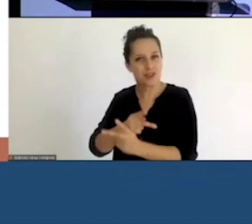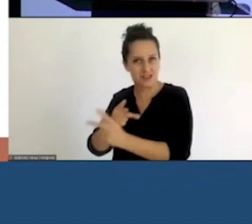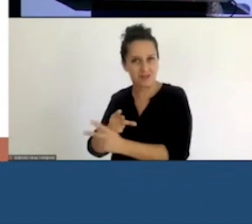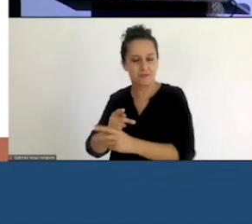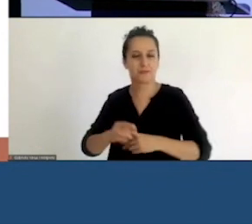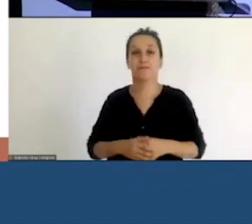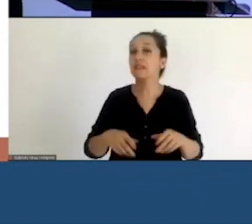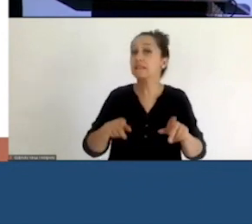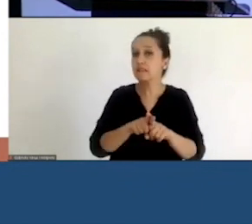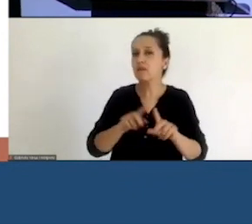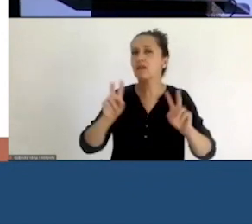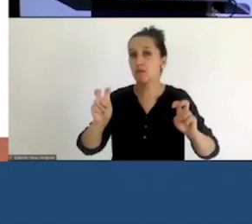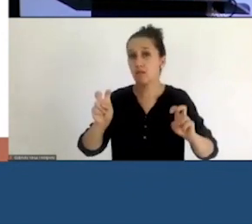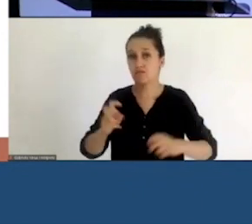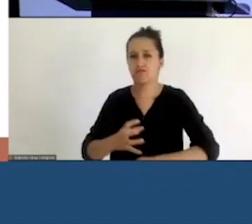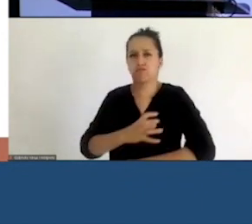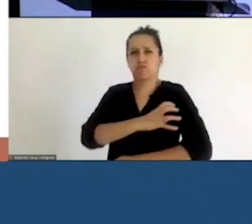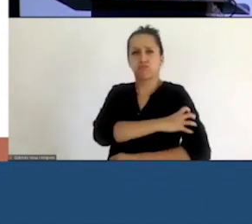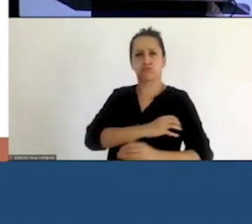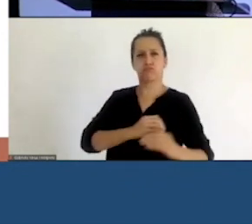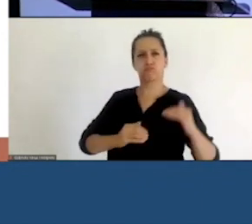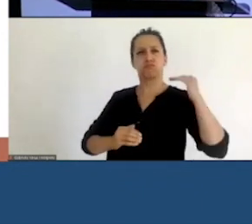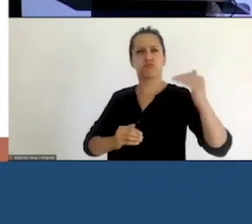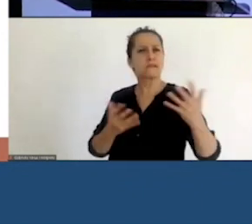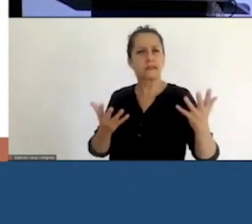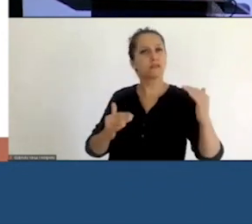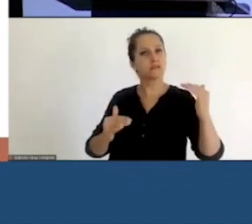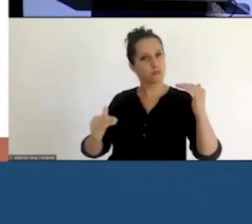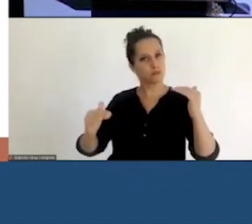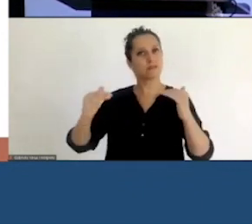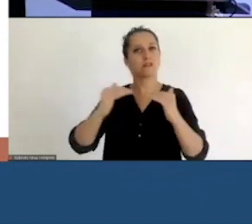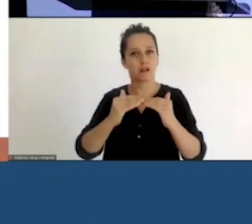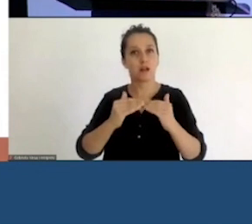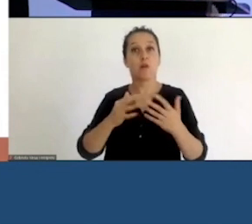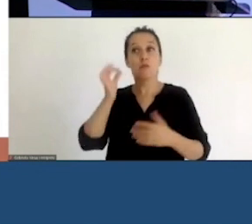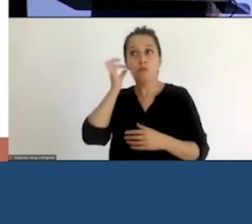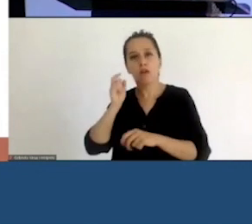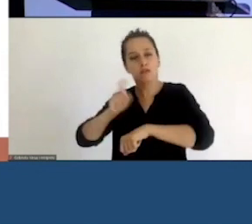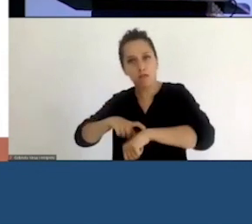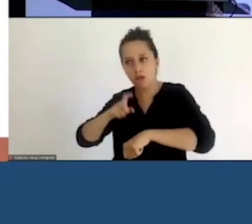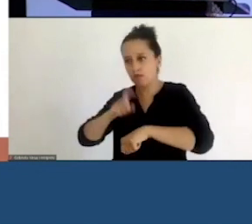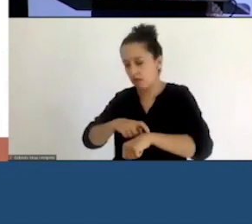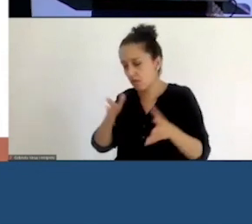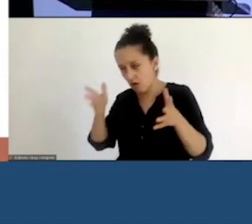have also learned that we need to have a more equitable distribution of power so that women can have